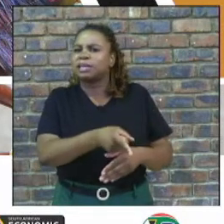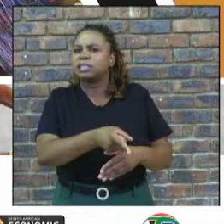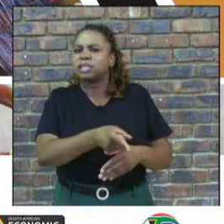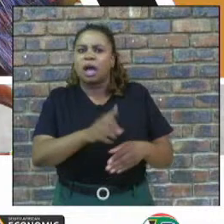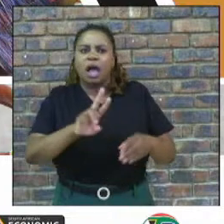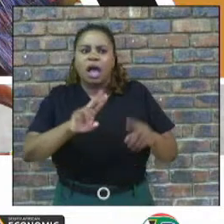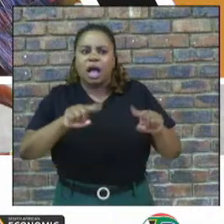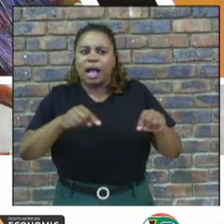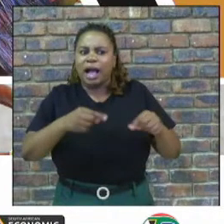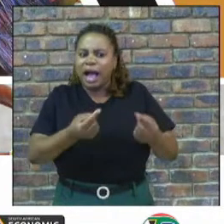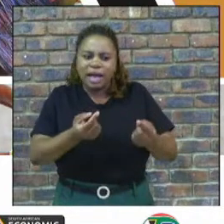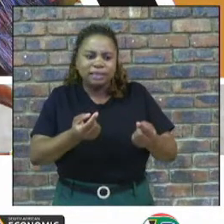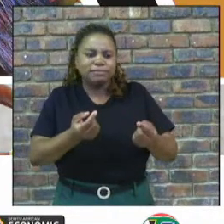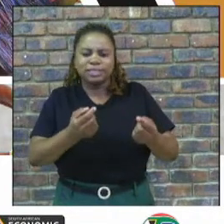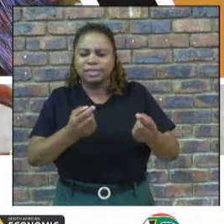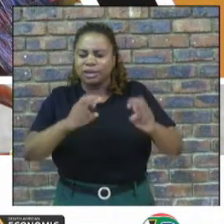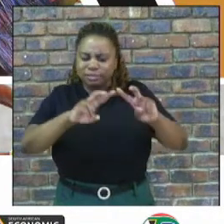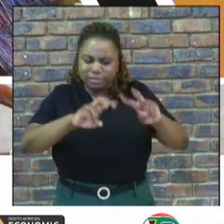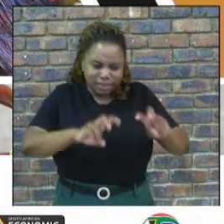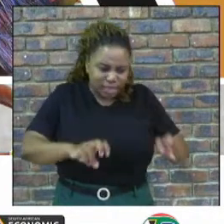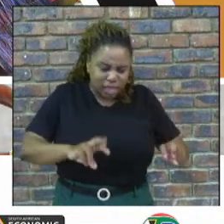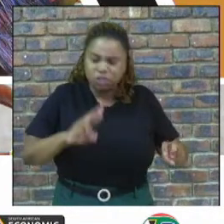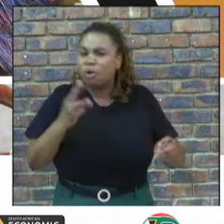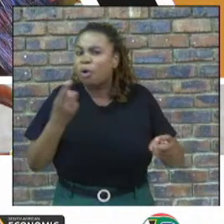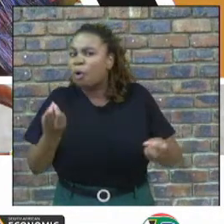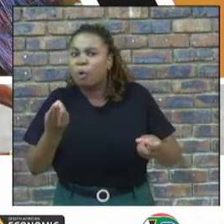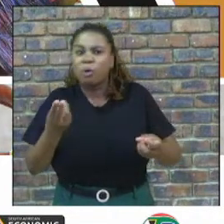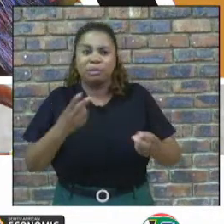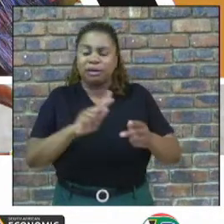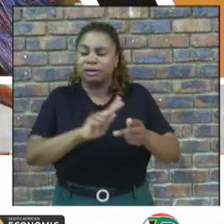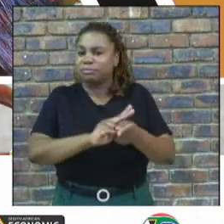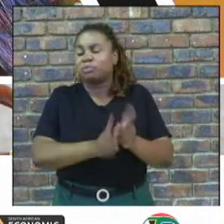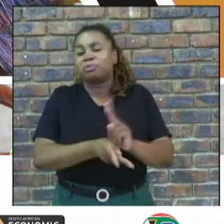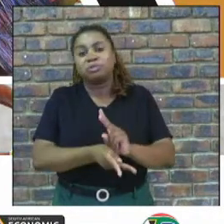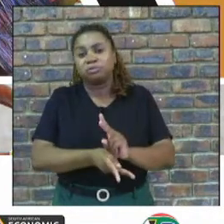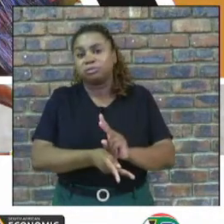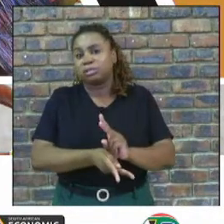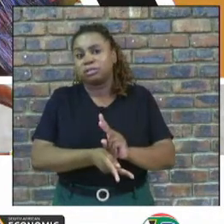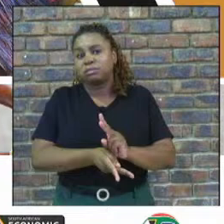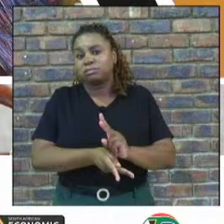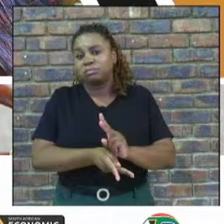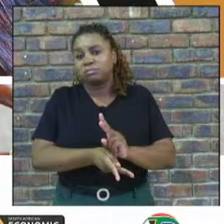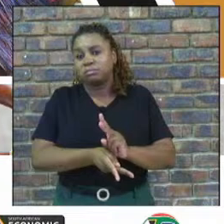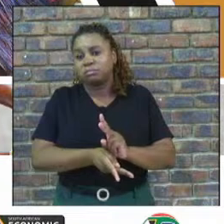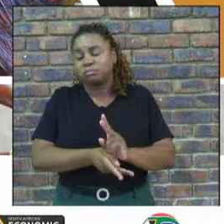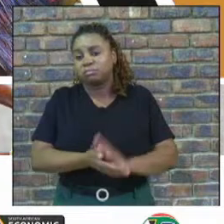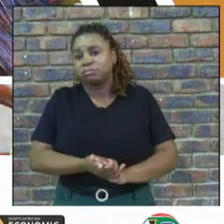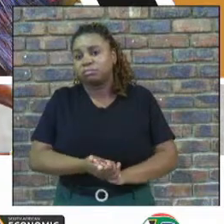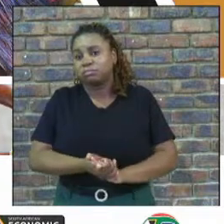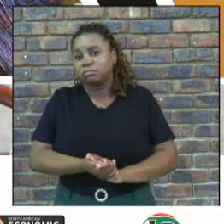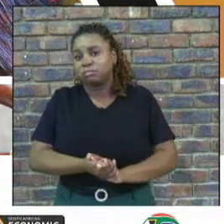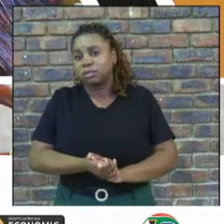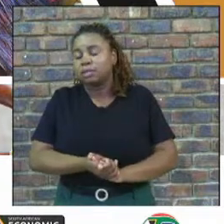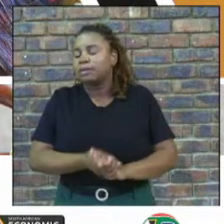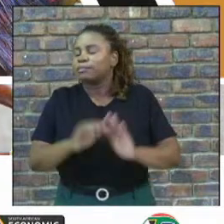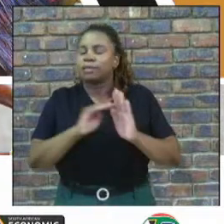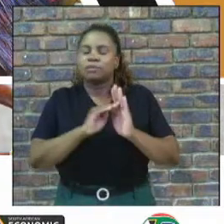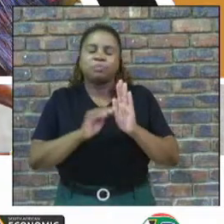or explore optimally. And the bill is very clear. We are saying